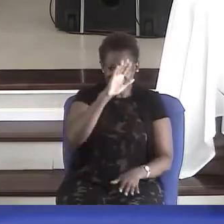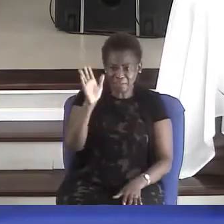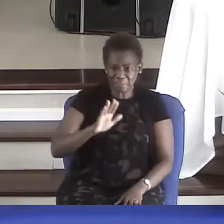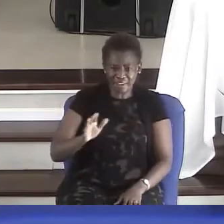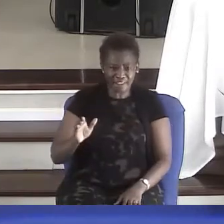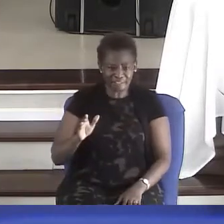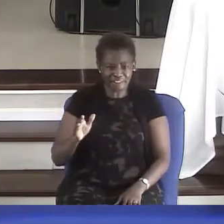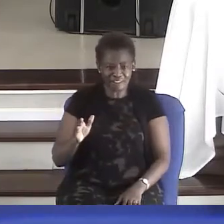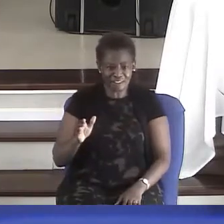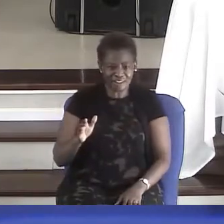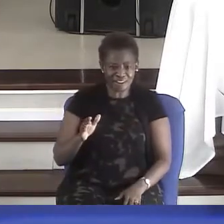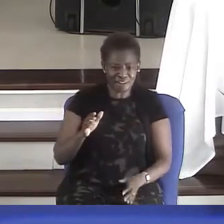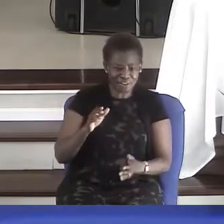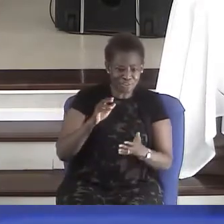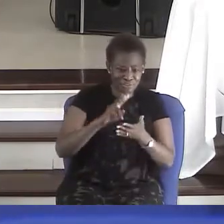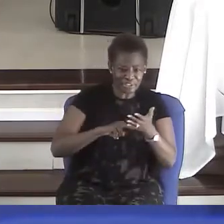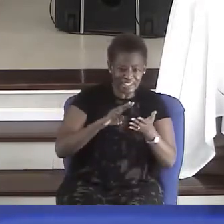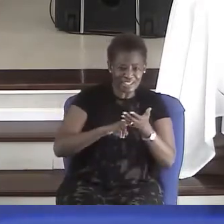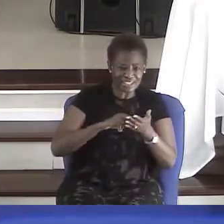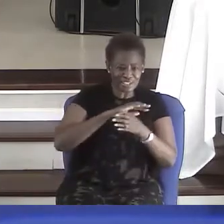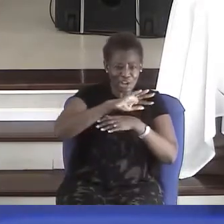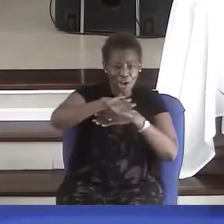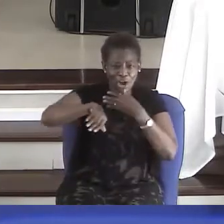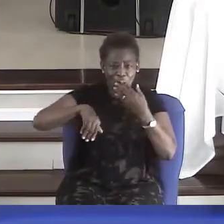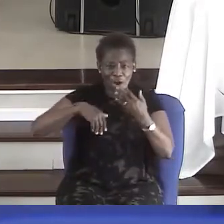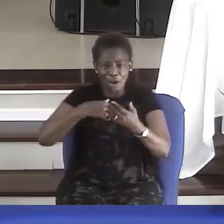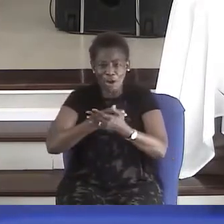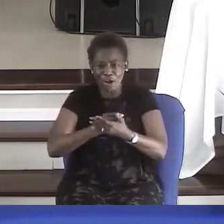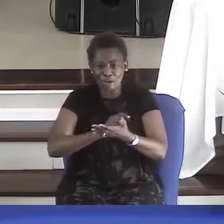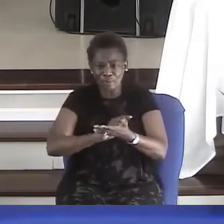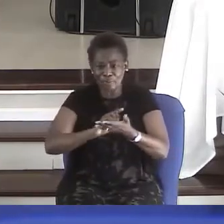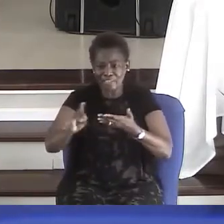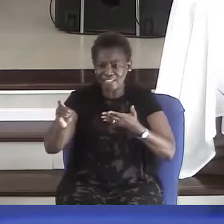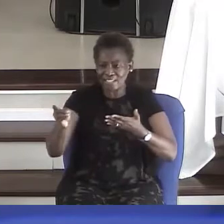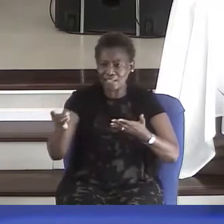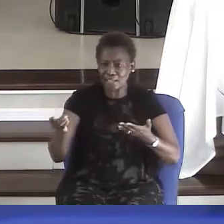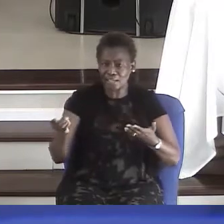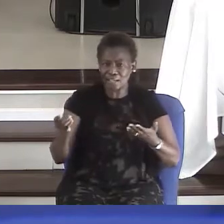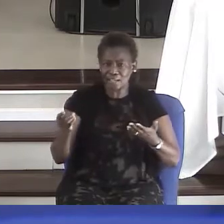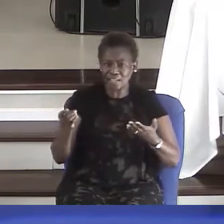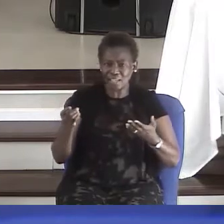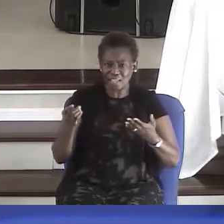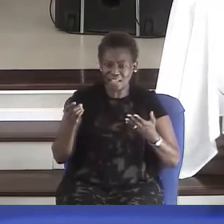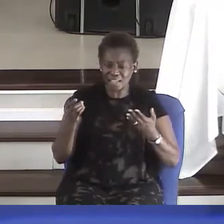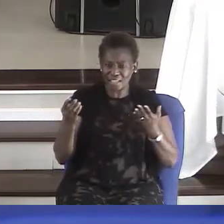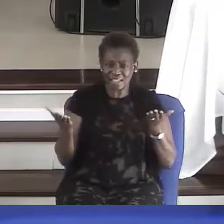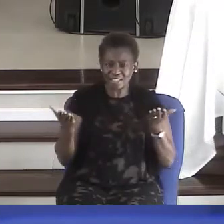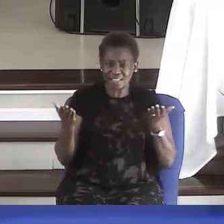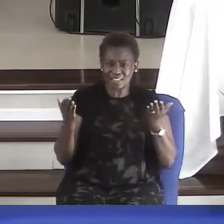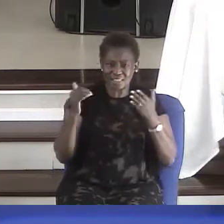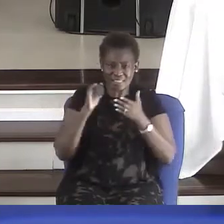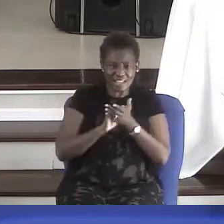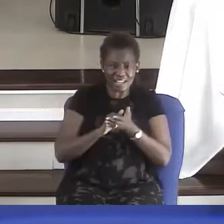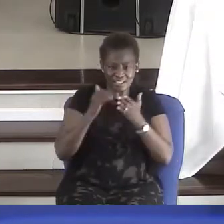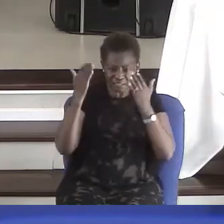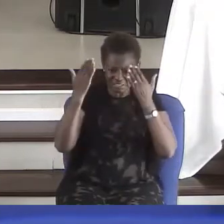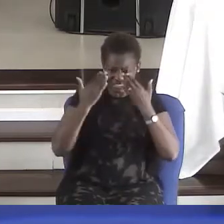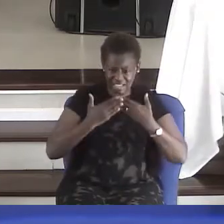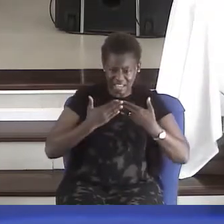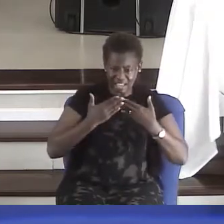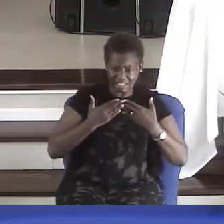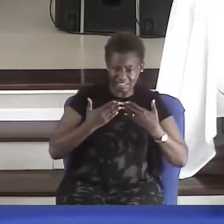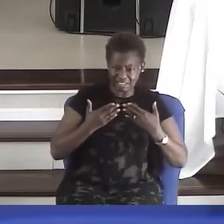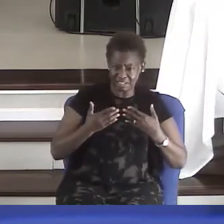this is the word of life for life, where this is the written